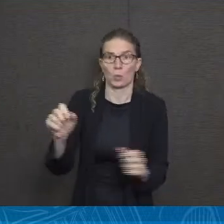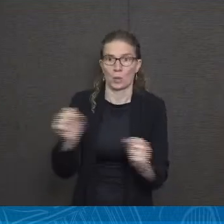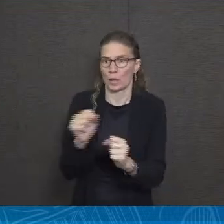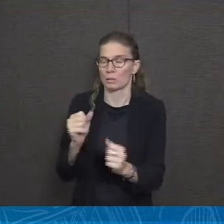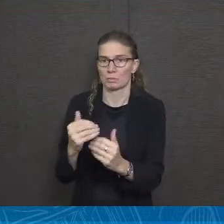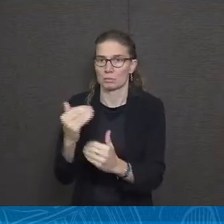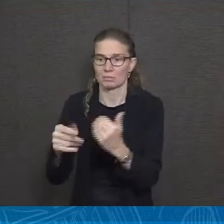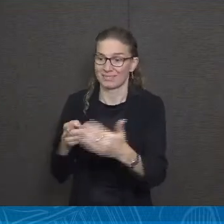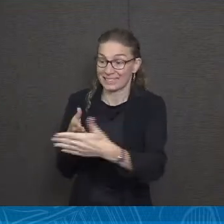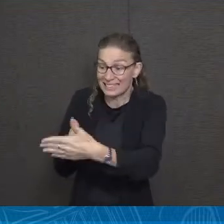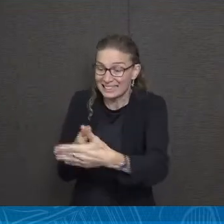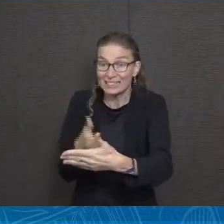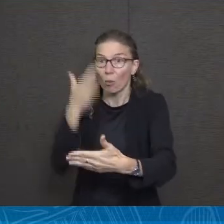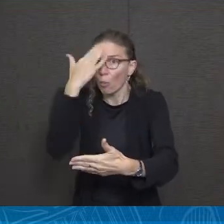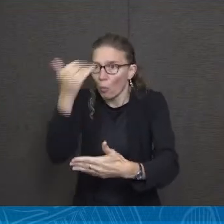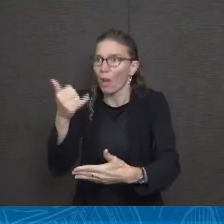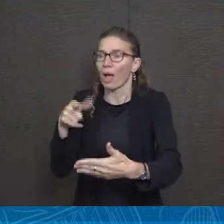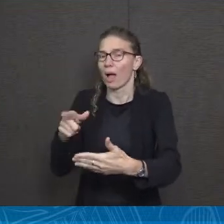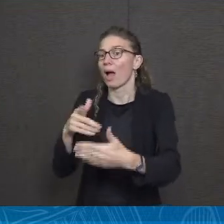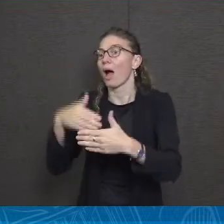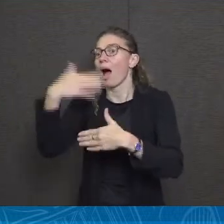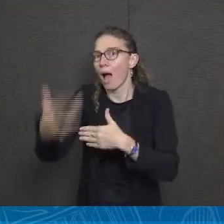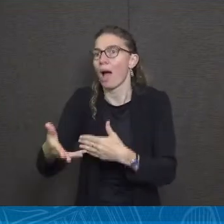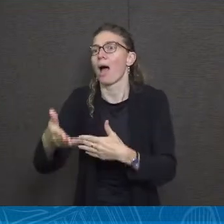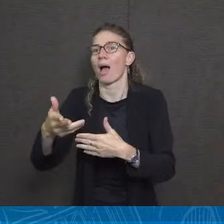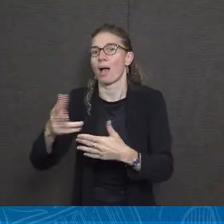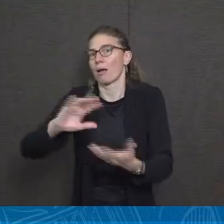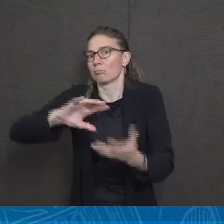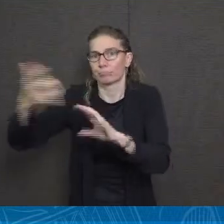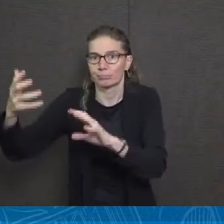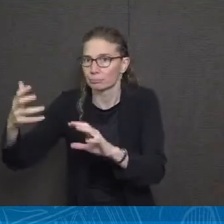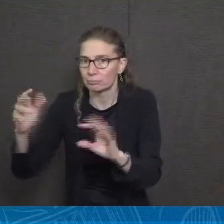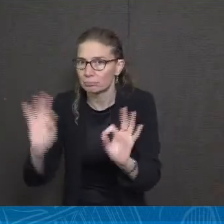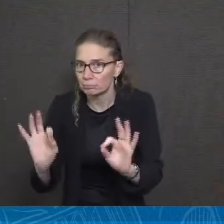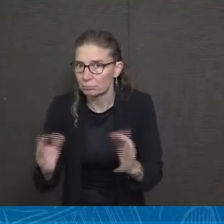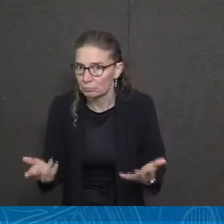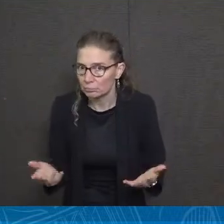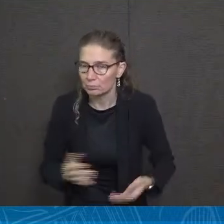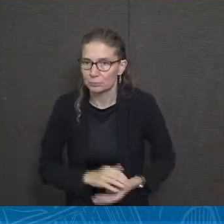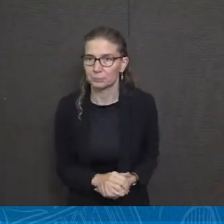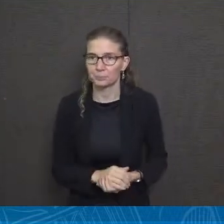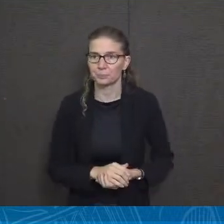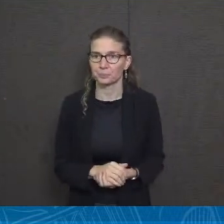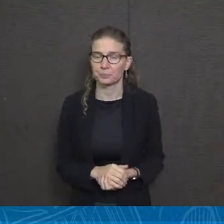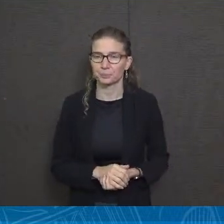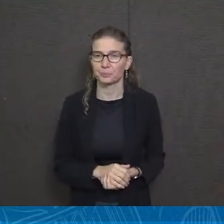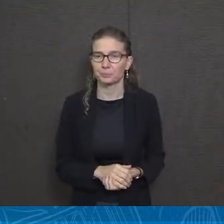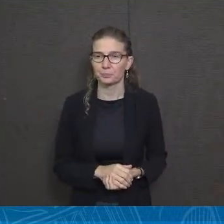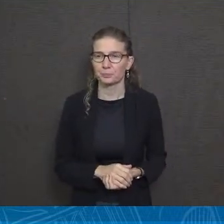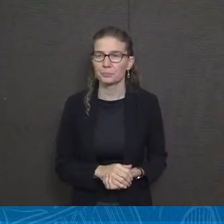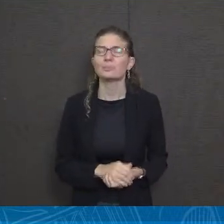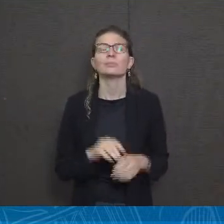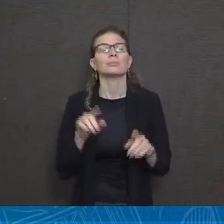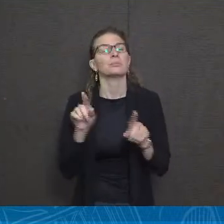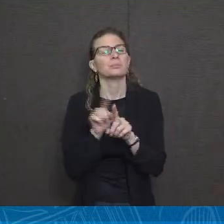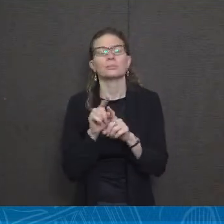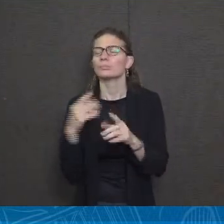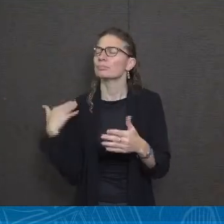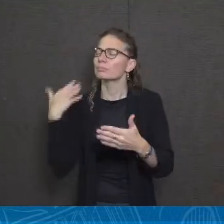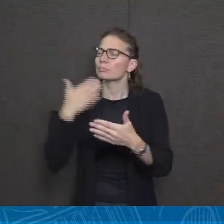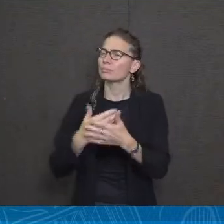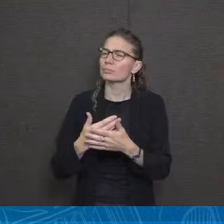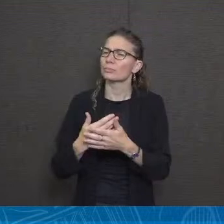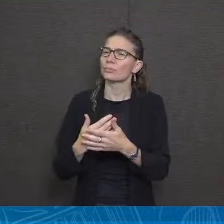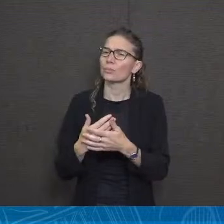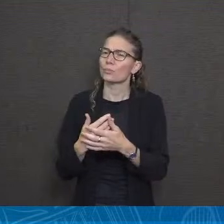Also, the concept of legal preparedness strikes me that this is something we've sort of written a bit about in our work, that we